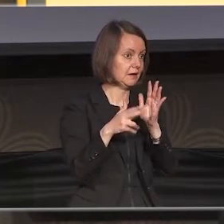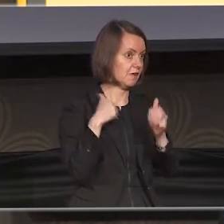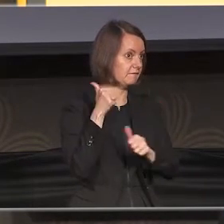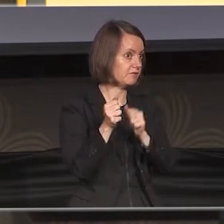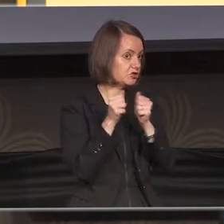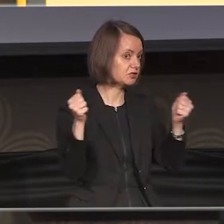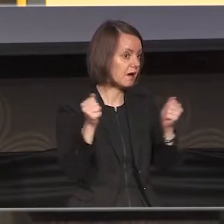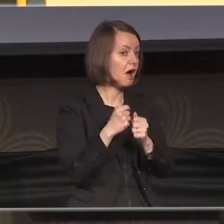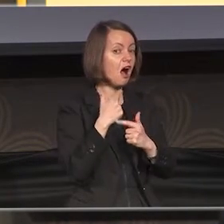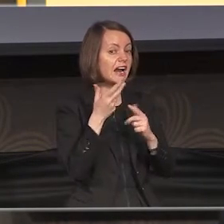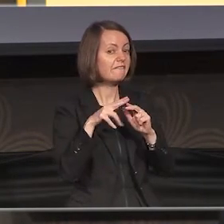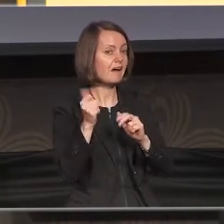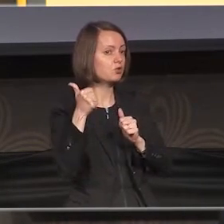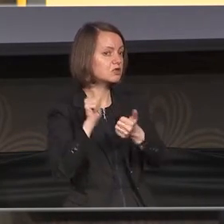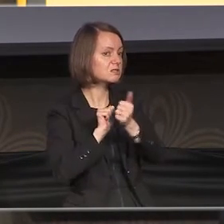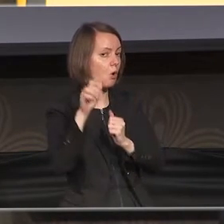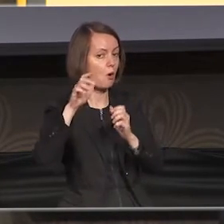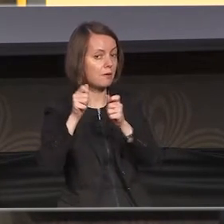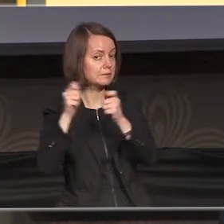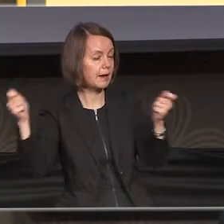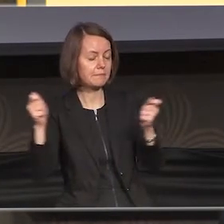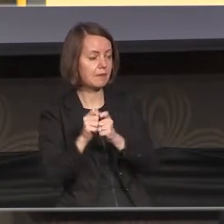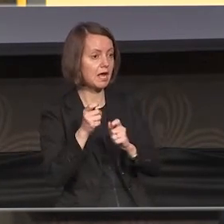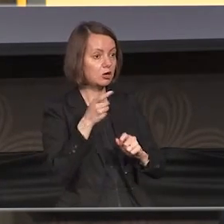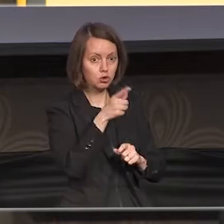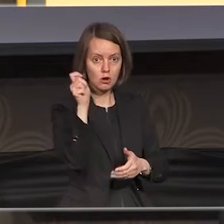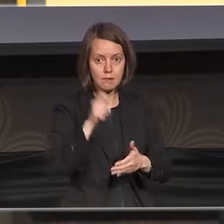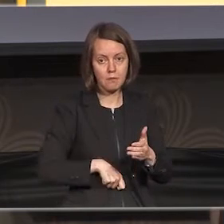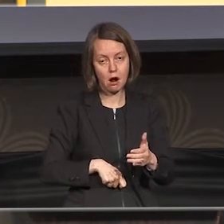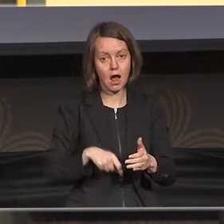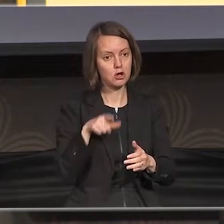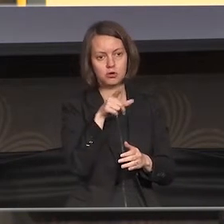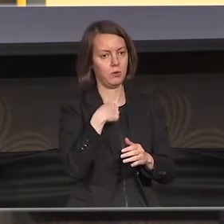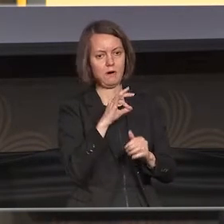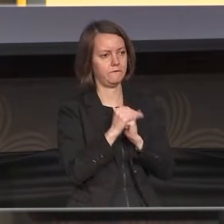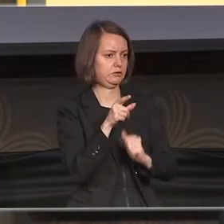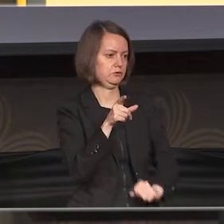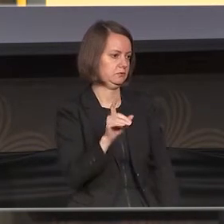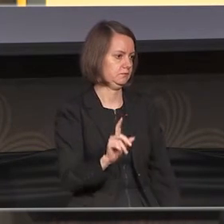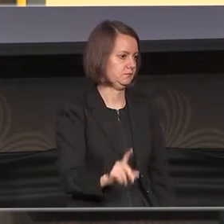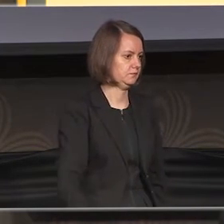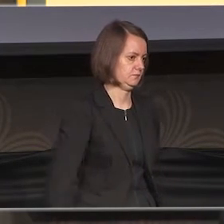I don't care if they've got good sports pages. If you're buying that newspaper, we can't be friends.